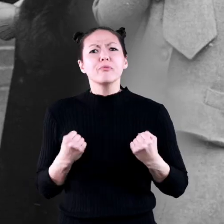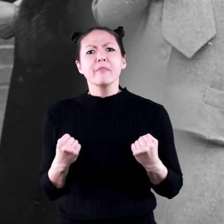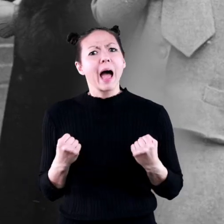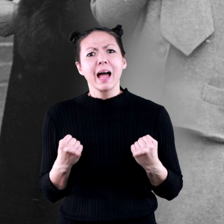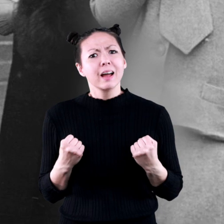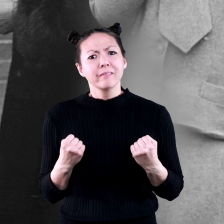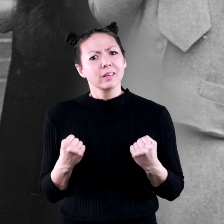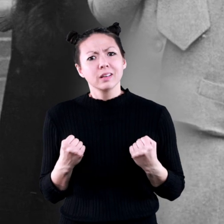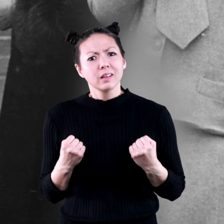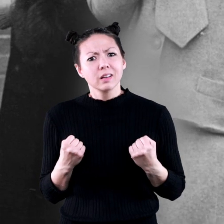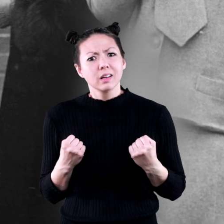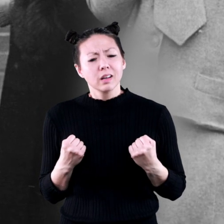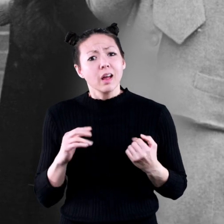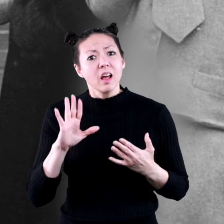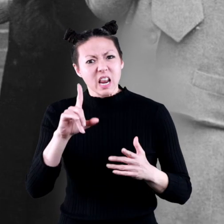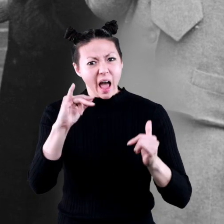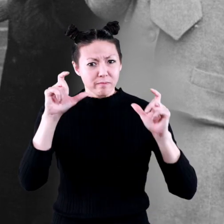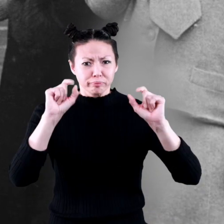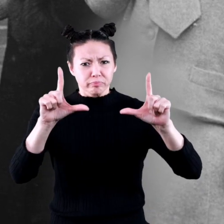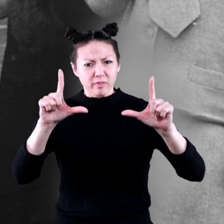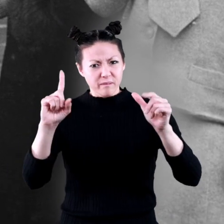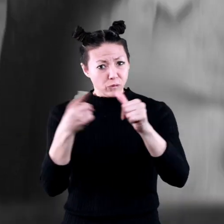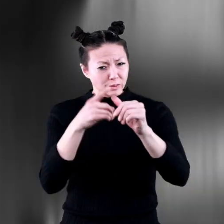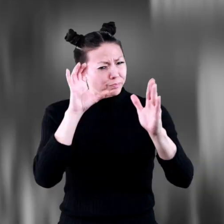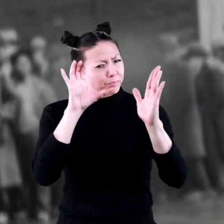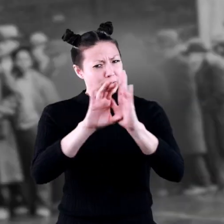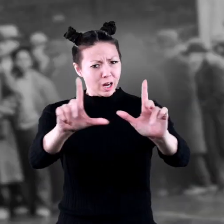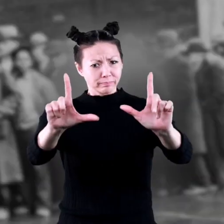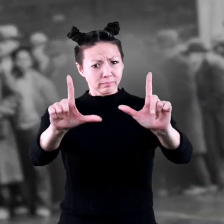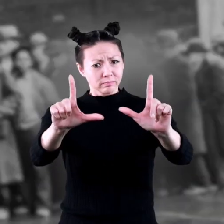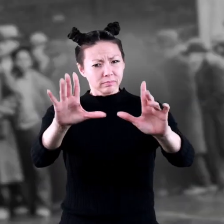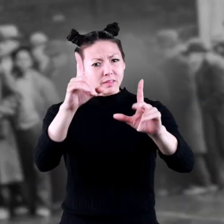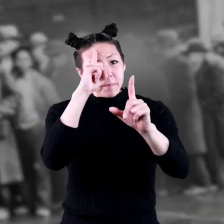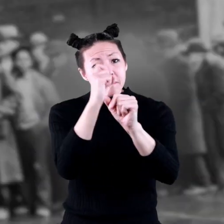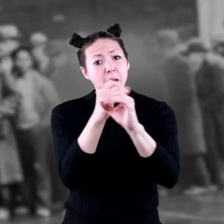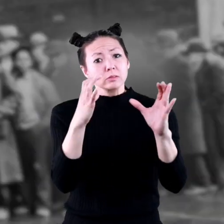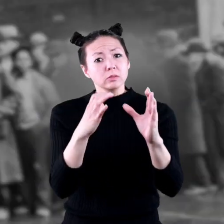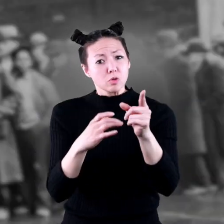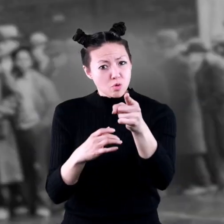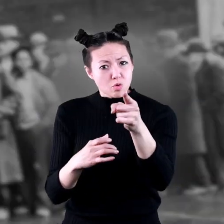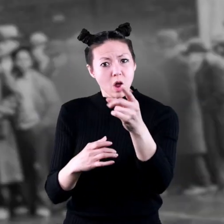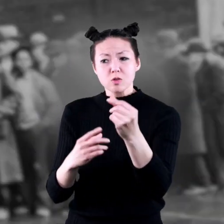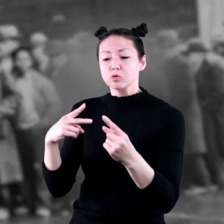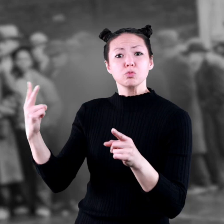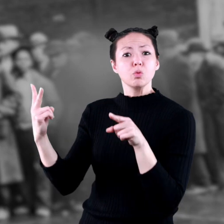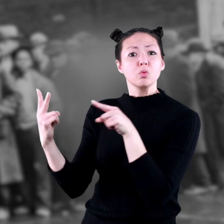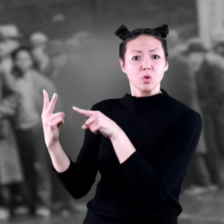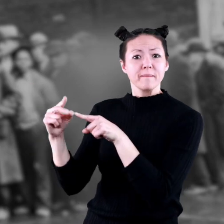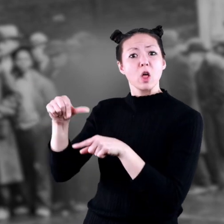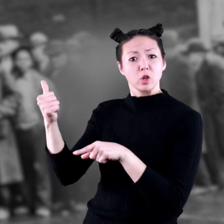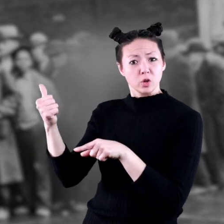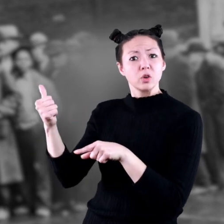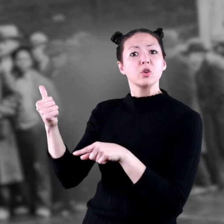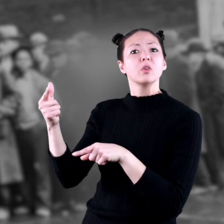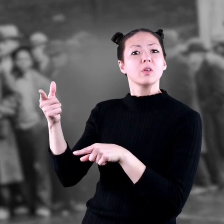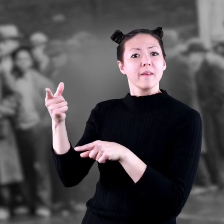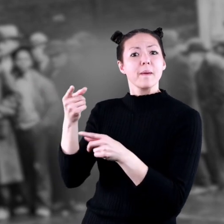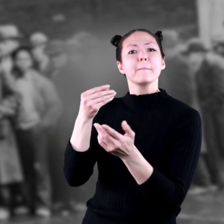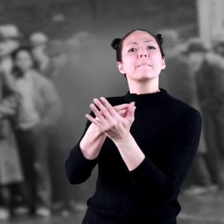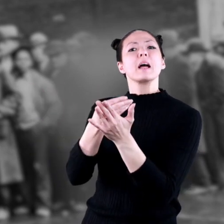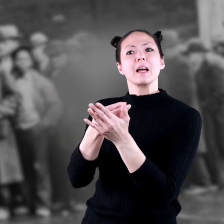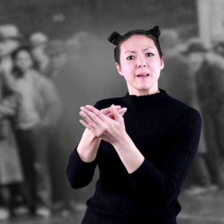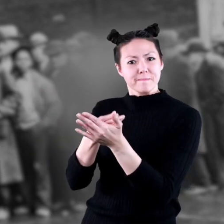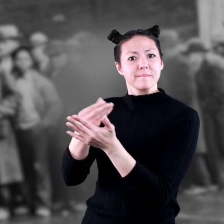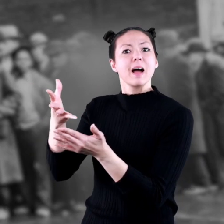jobs, or even a way to make enough money to survive. But first, picture this. Imagine you and two other